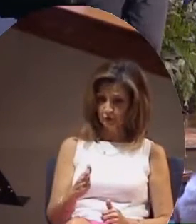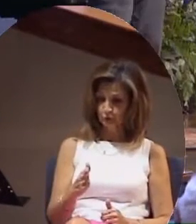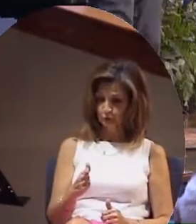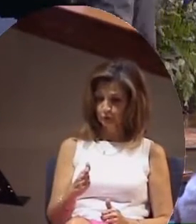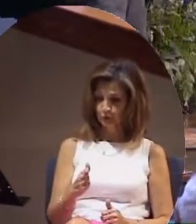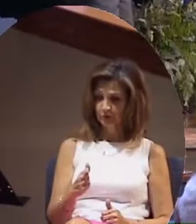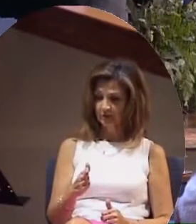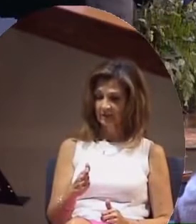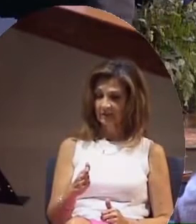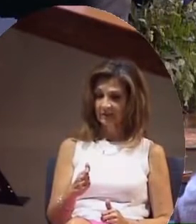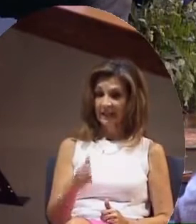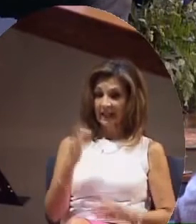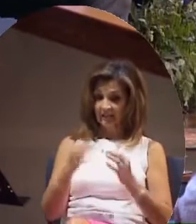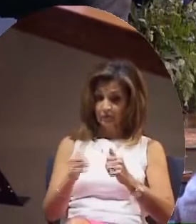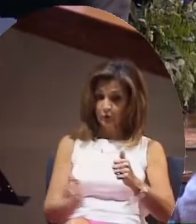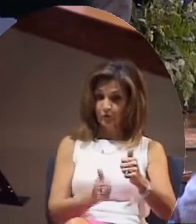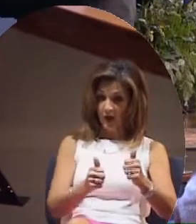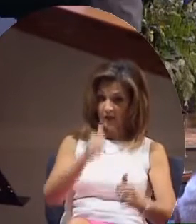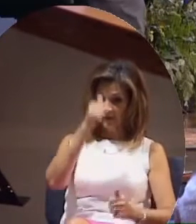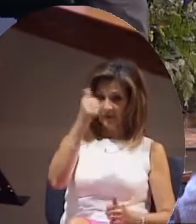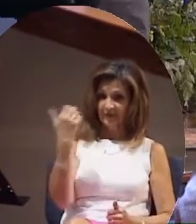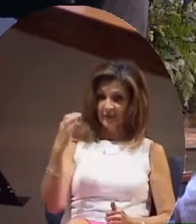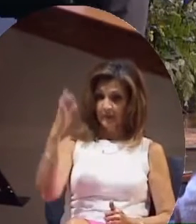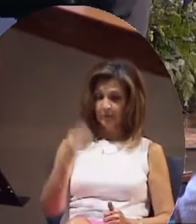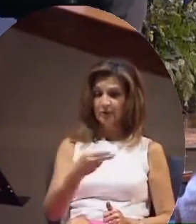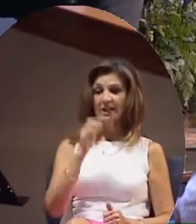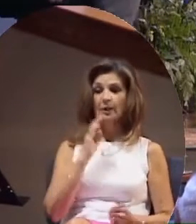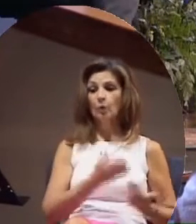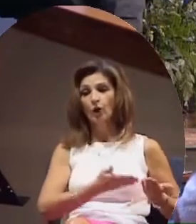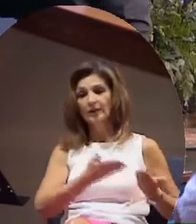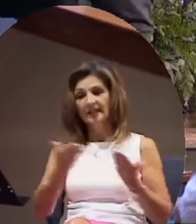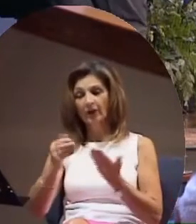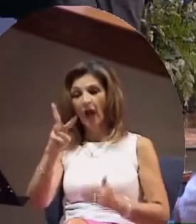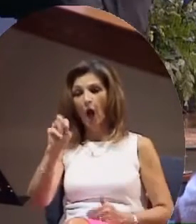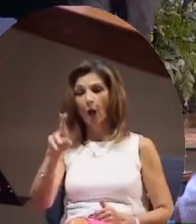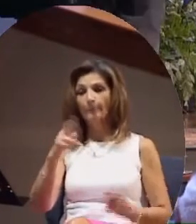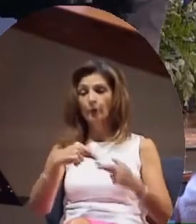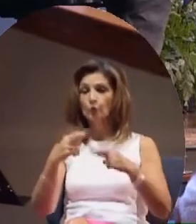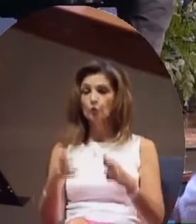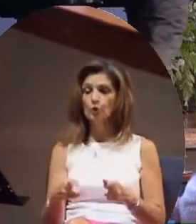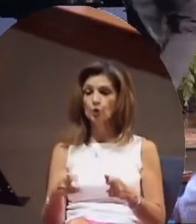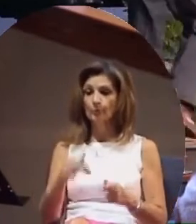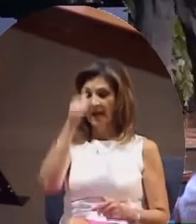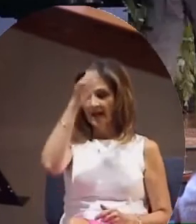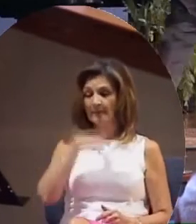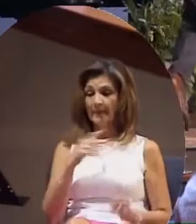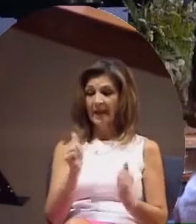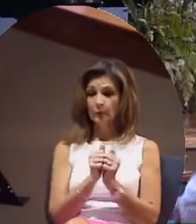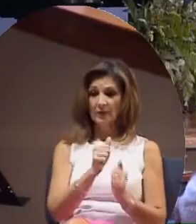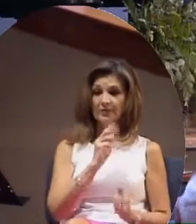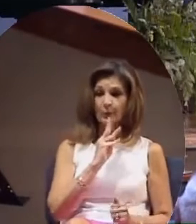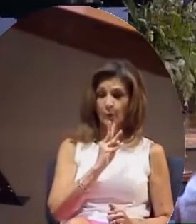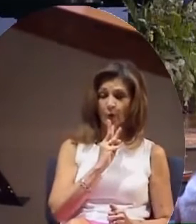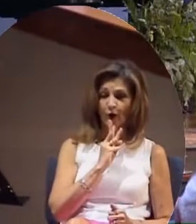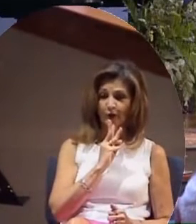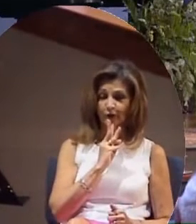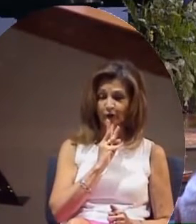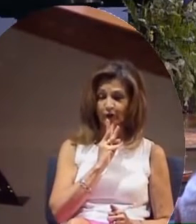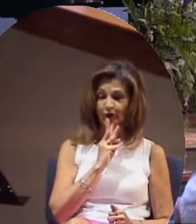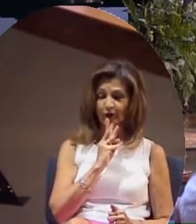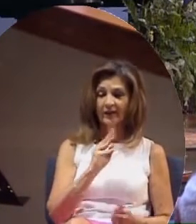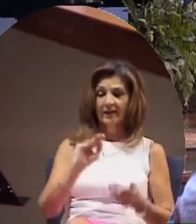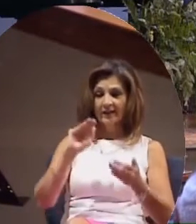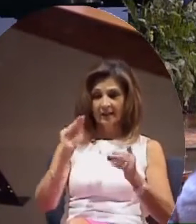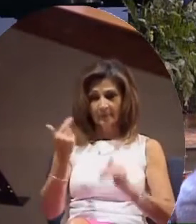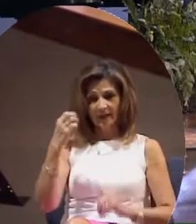somewhere. He said, if you'll follow the man of God, he's going to take you to an upper room. In other words, the man with the water, no, nobody